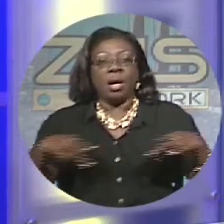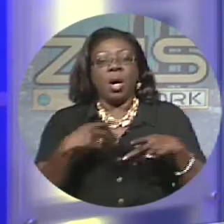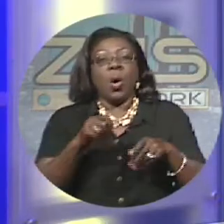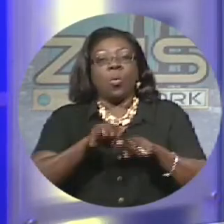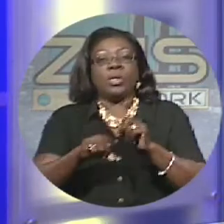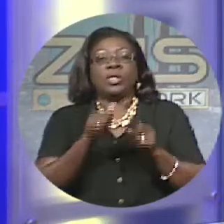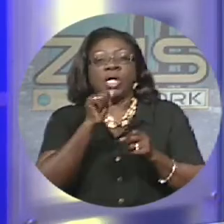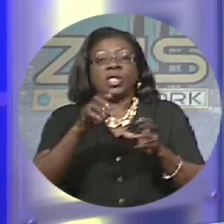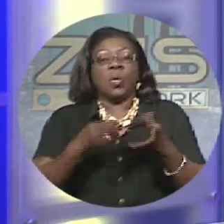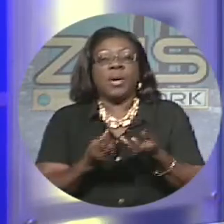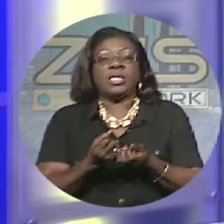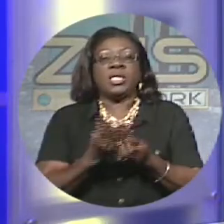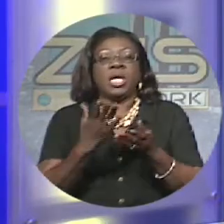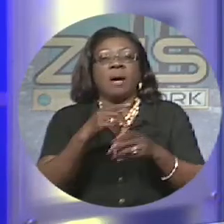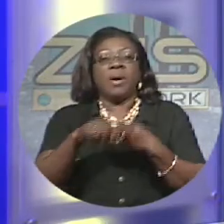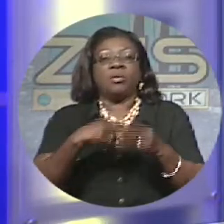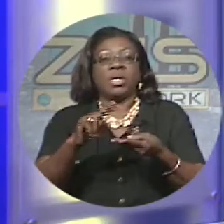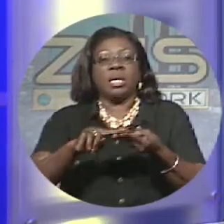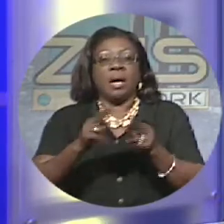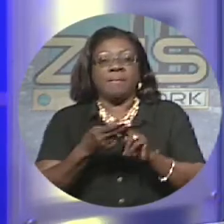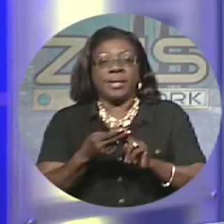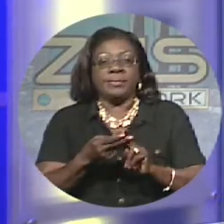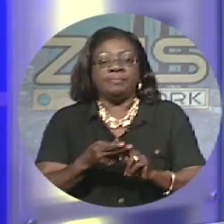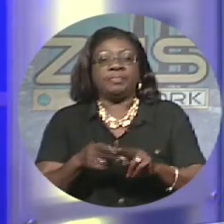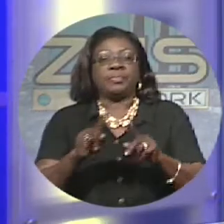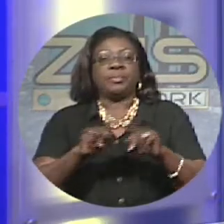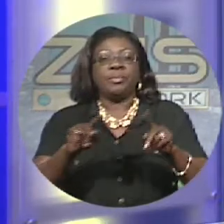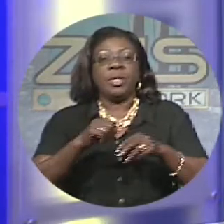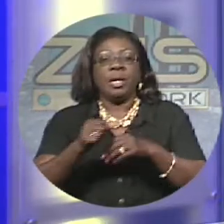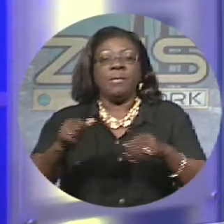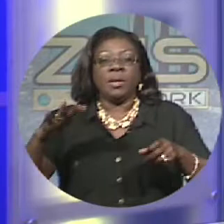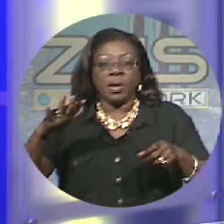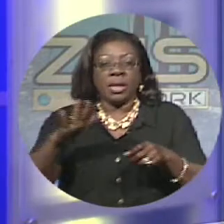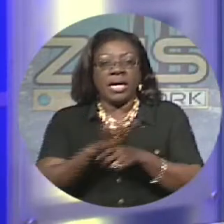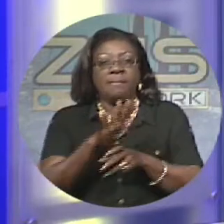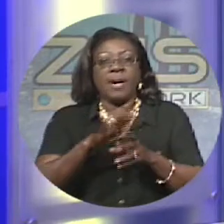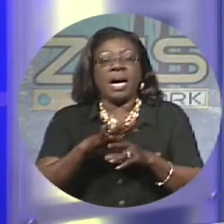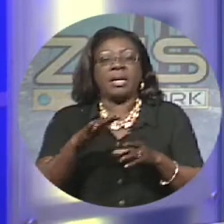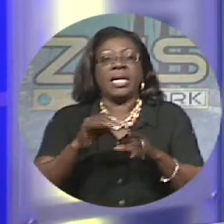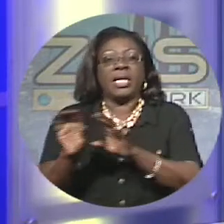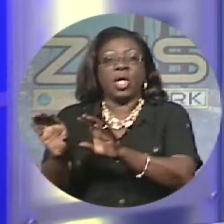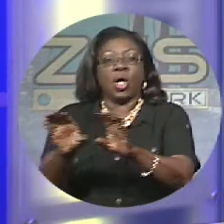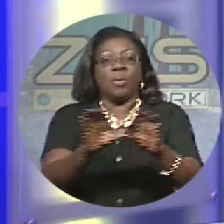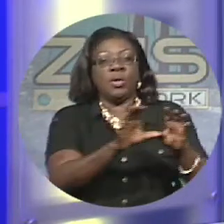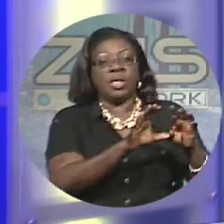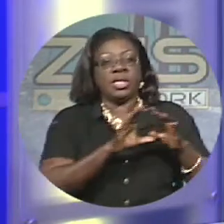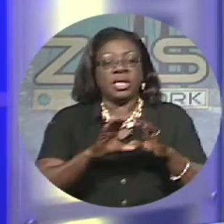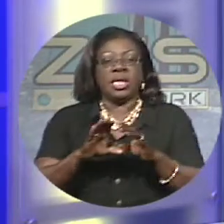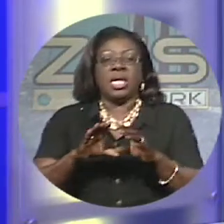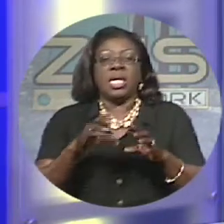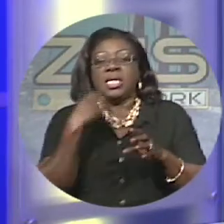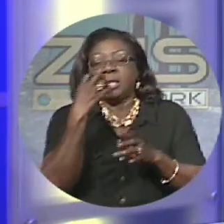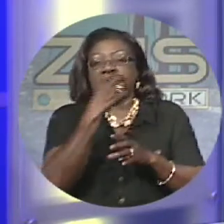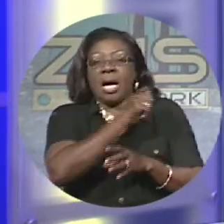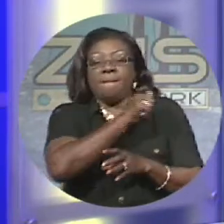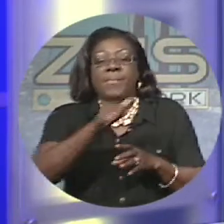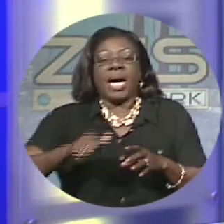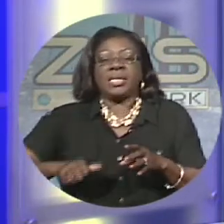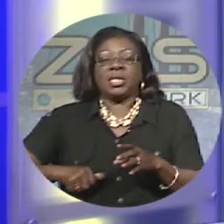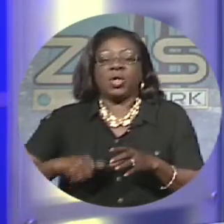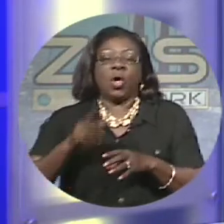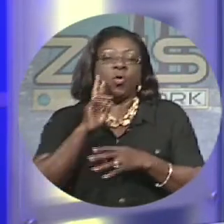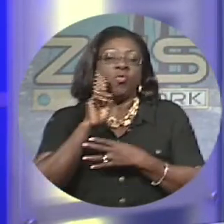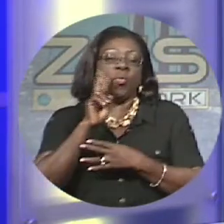much about the numbers but impact. Speakers included Peace Ambassador Dr. Ruby Ann Darling, Youth Leader Carlos Reed, and